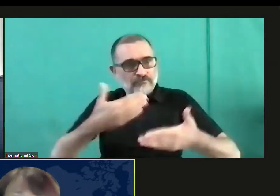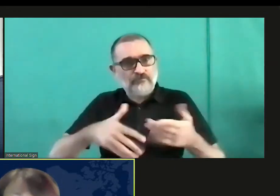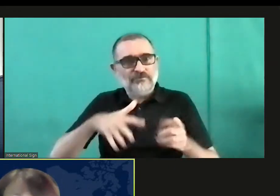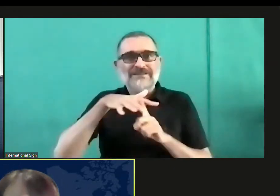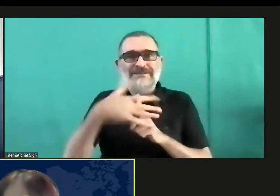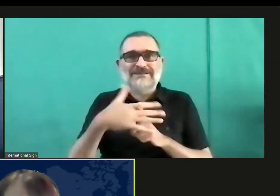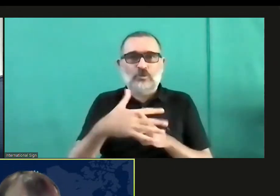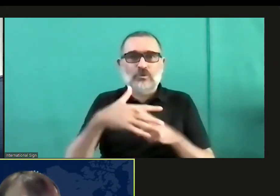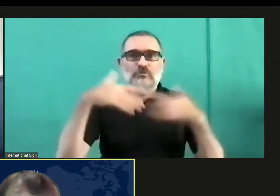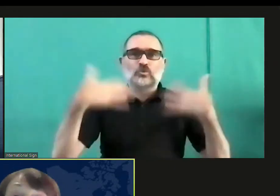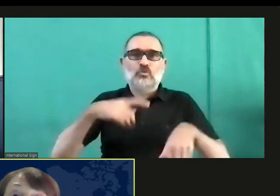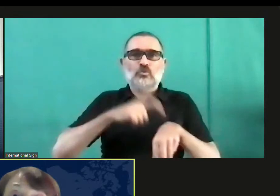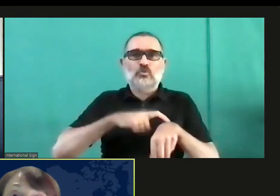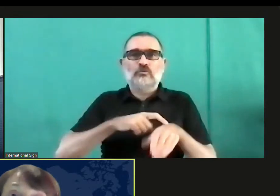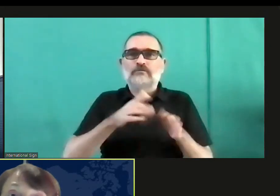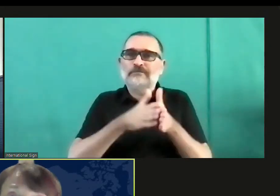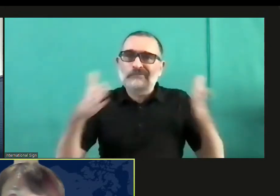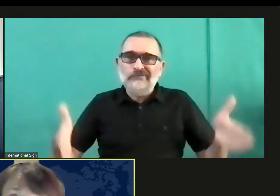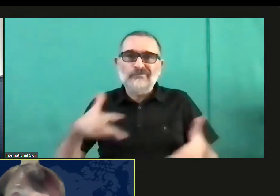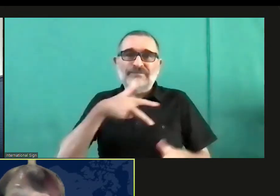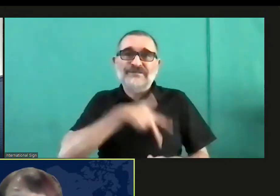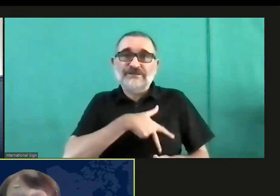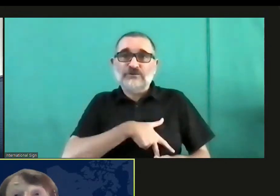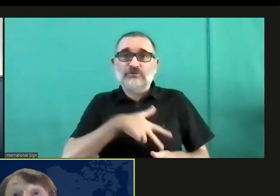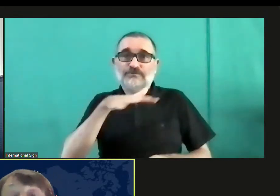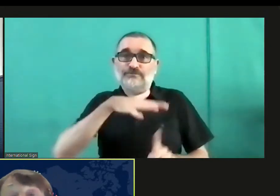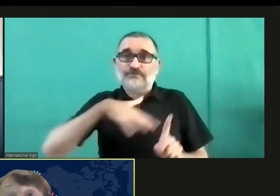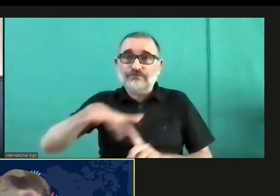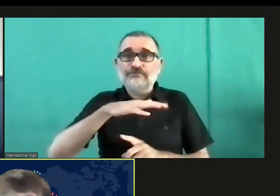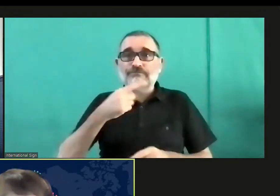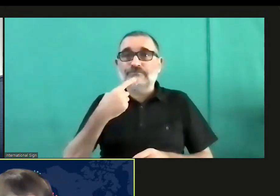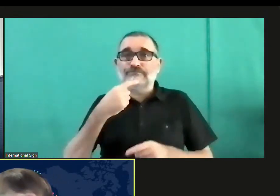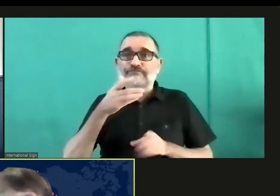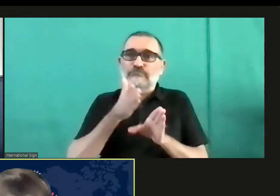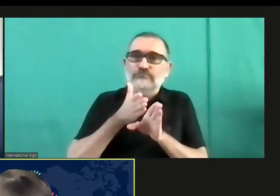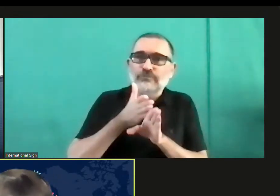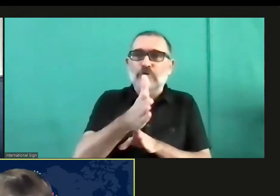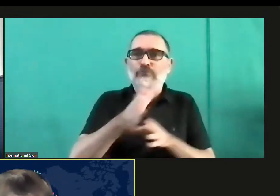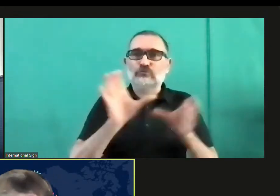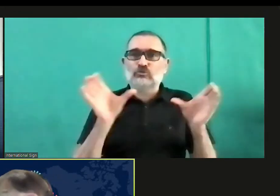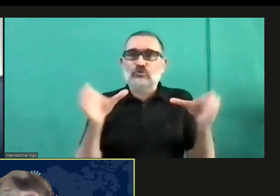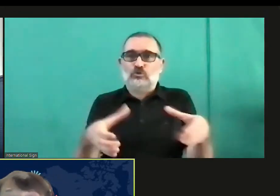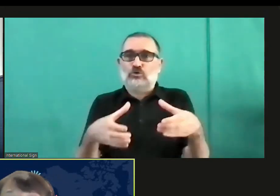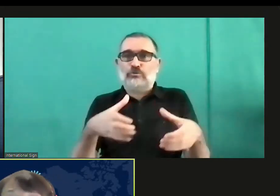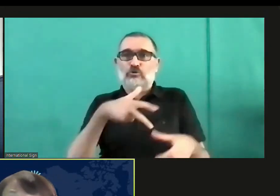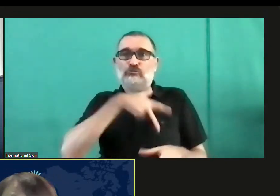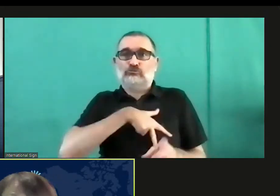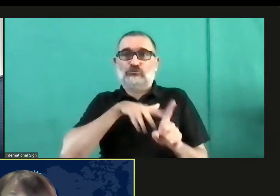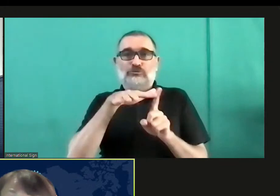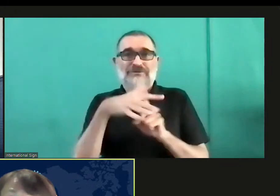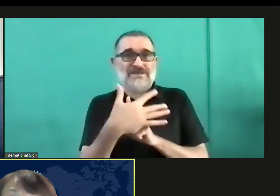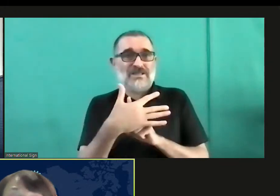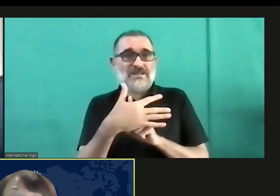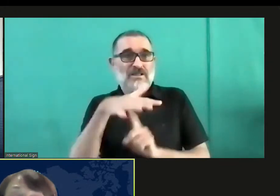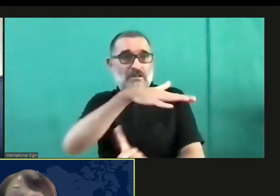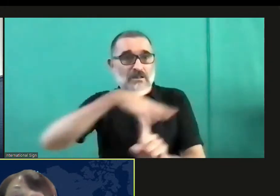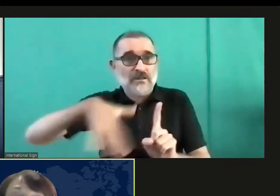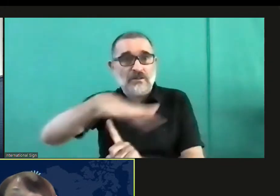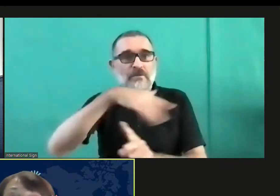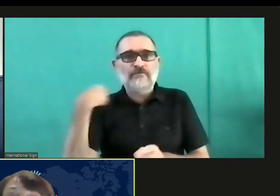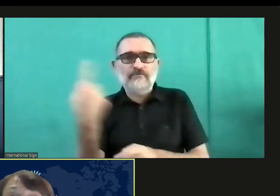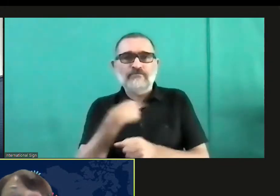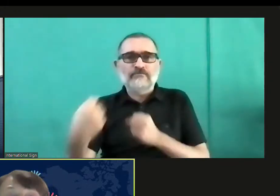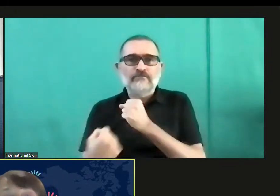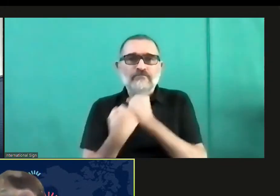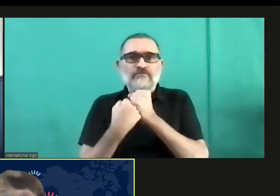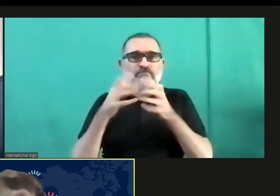you decided to work on your tobacco strategies around smoke-free environments. And I